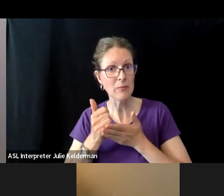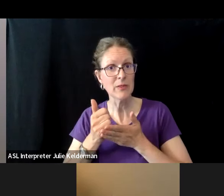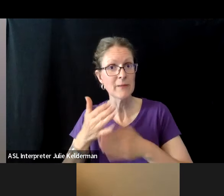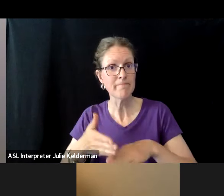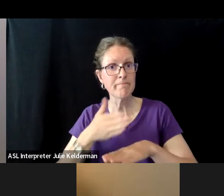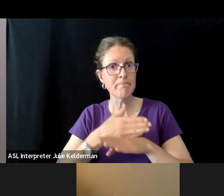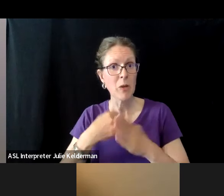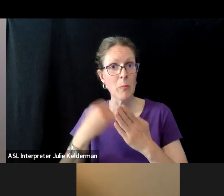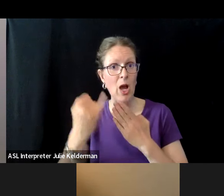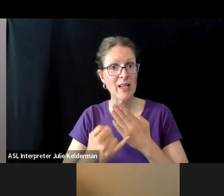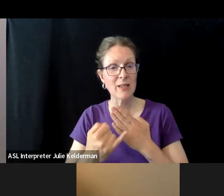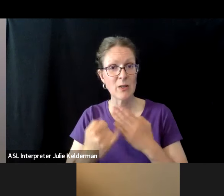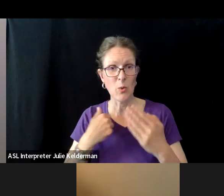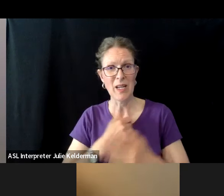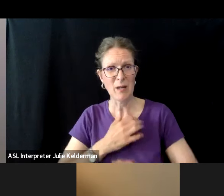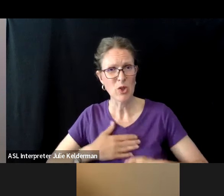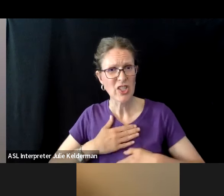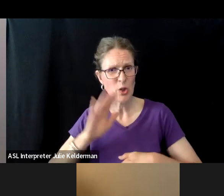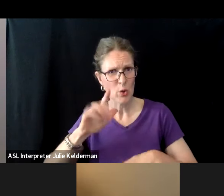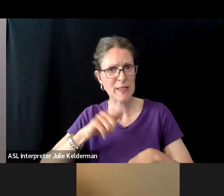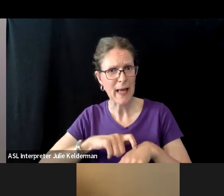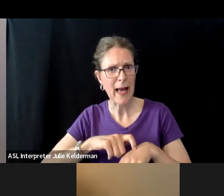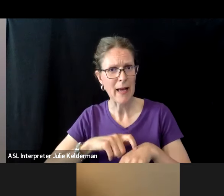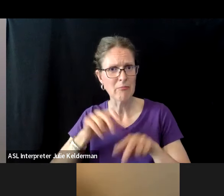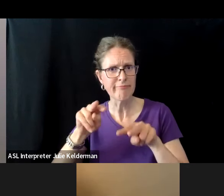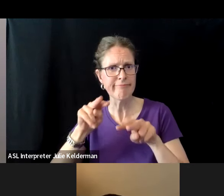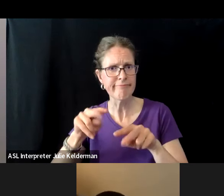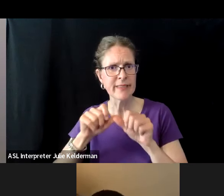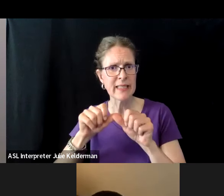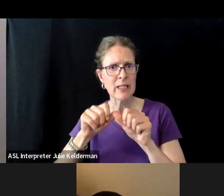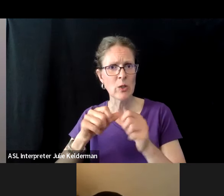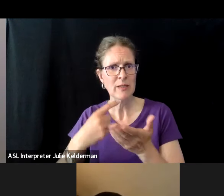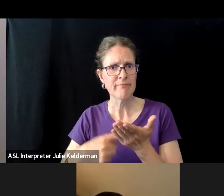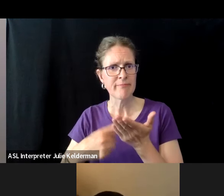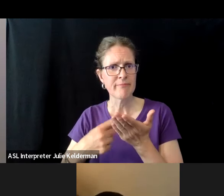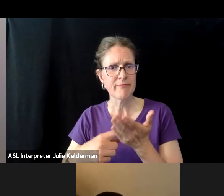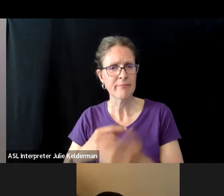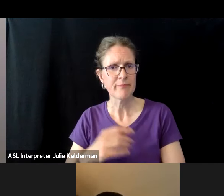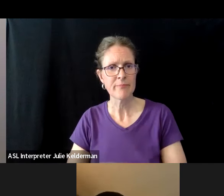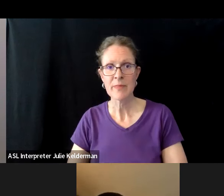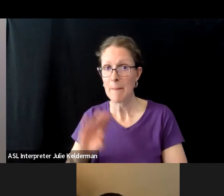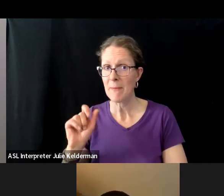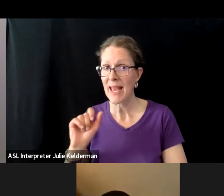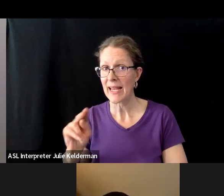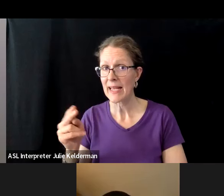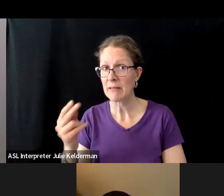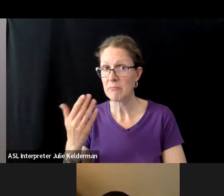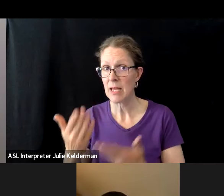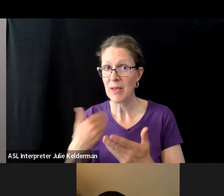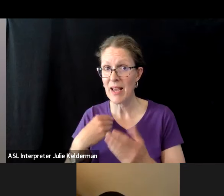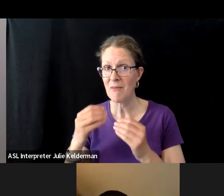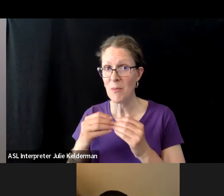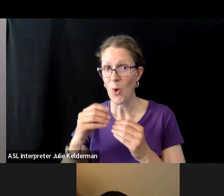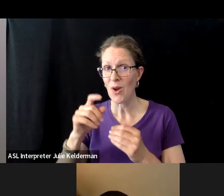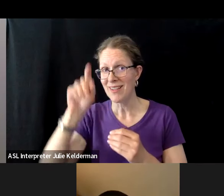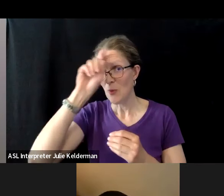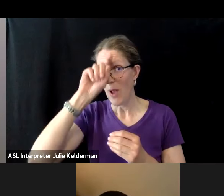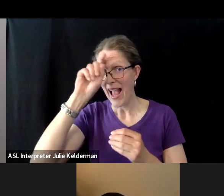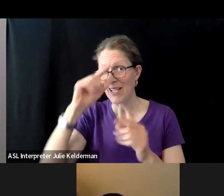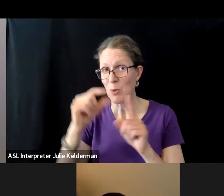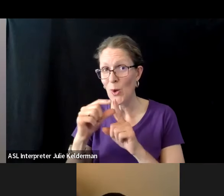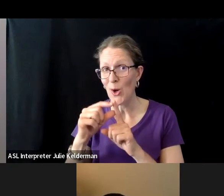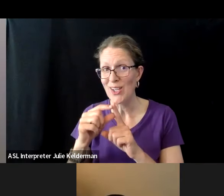we appreciate your time and look forward to continuing the discussion in the future. And Megan may have some other sage words, so don't let